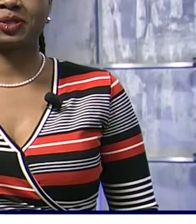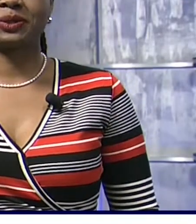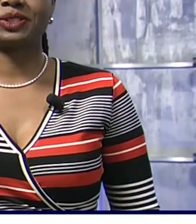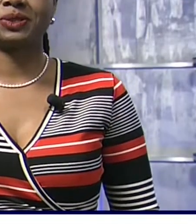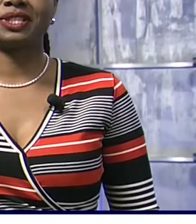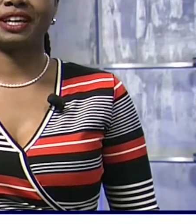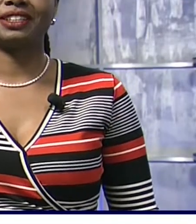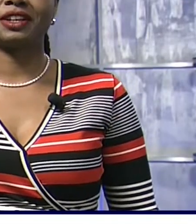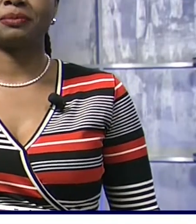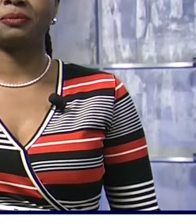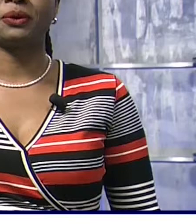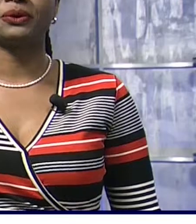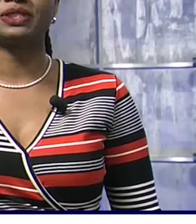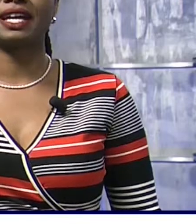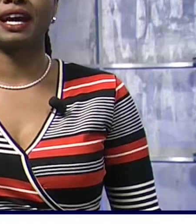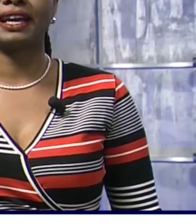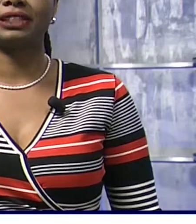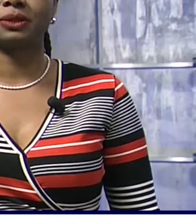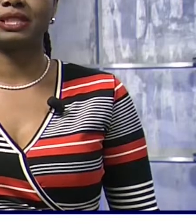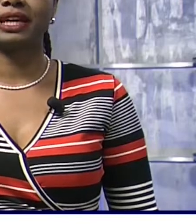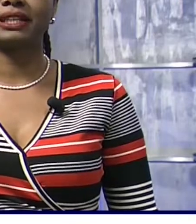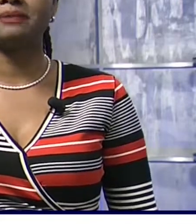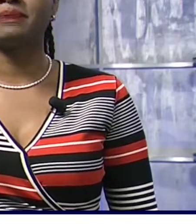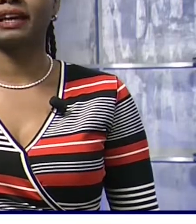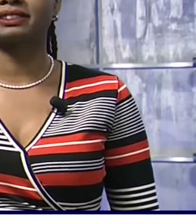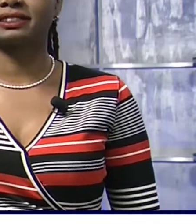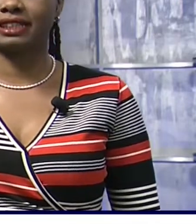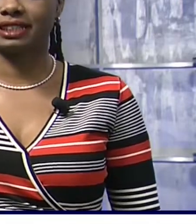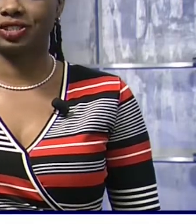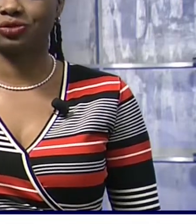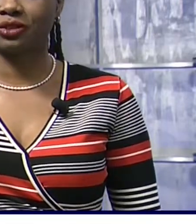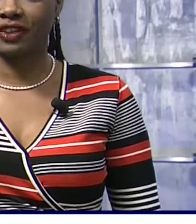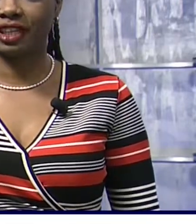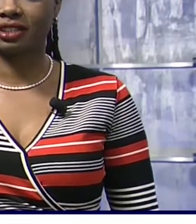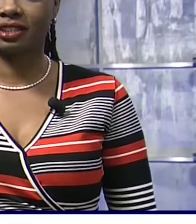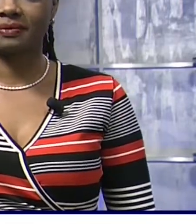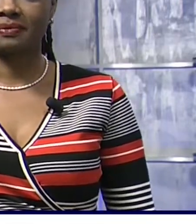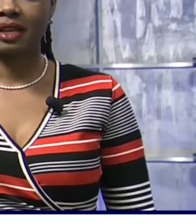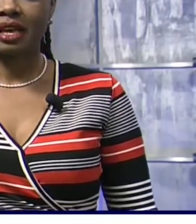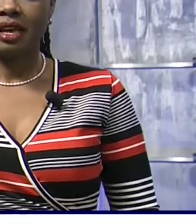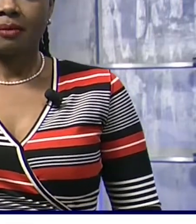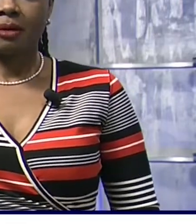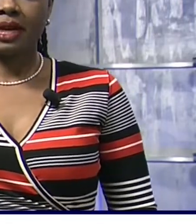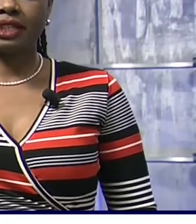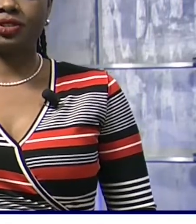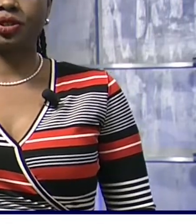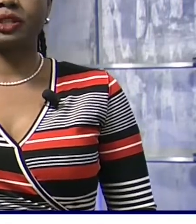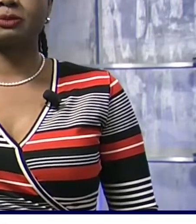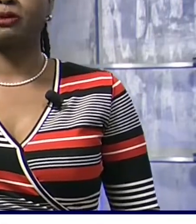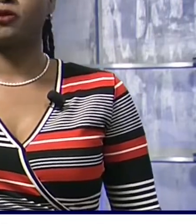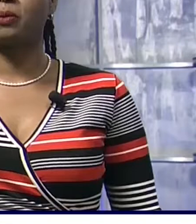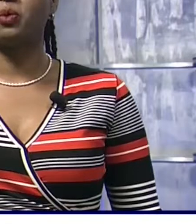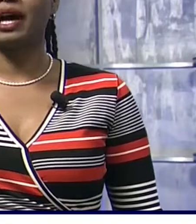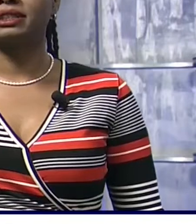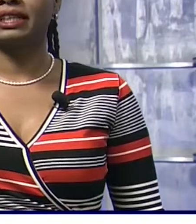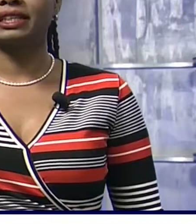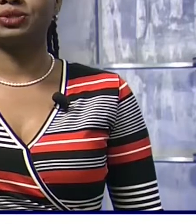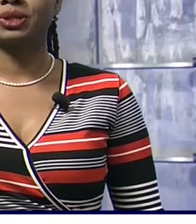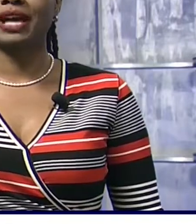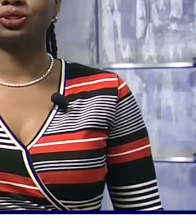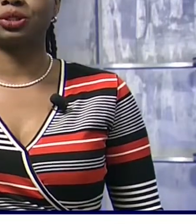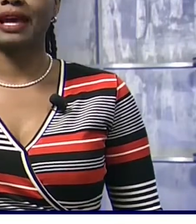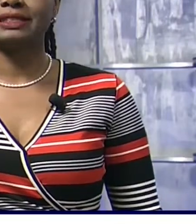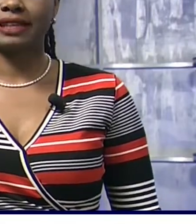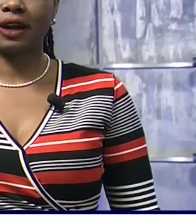In our top stories tonight, the proposed Hyatt Hotel impact studies revealed. Barbadian students perform well in